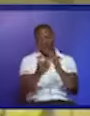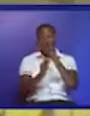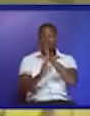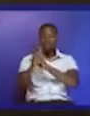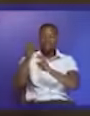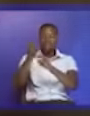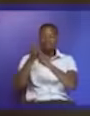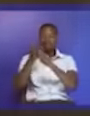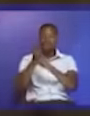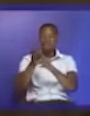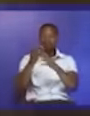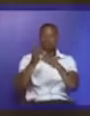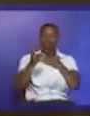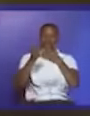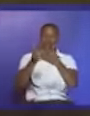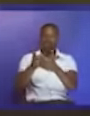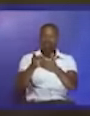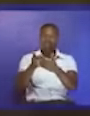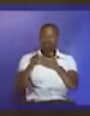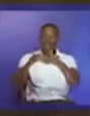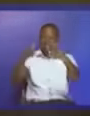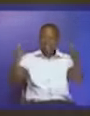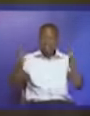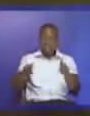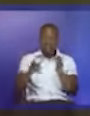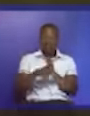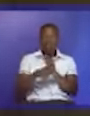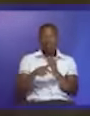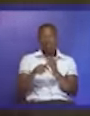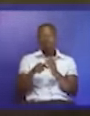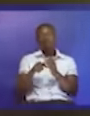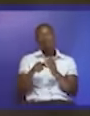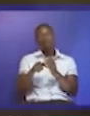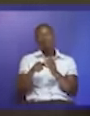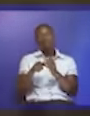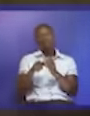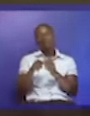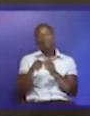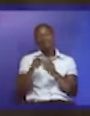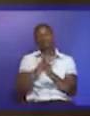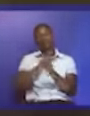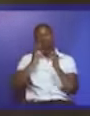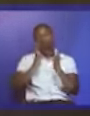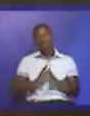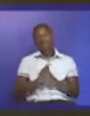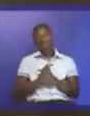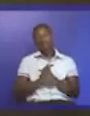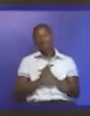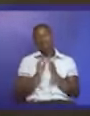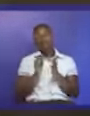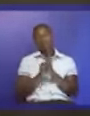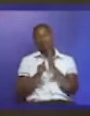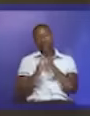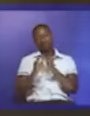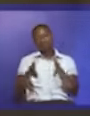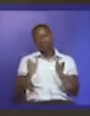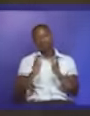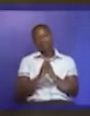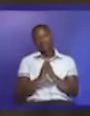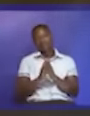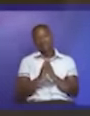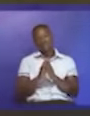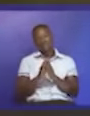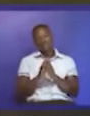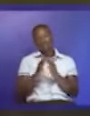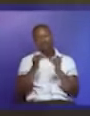believer. God cannot be committed to you outside of the provisions that Scripture allows. In fact, the assignment